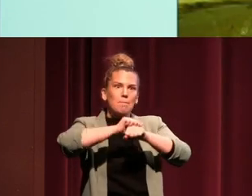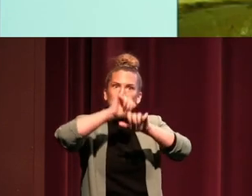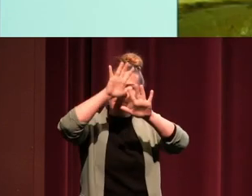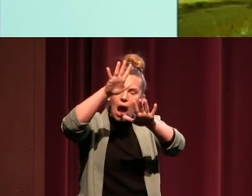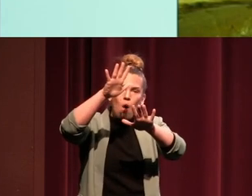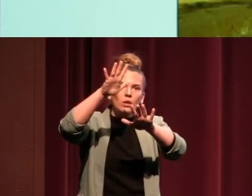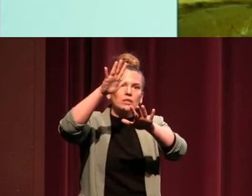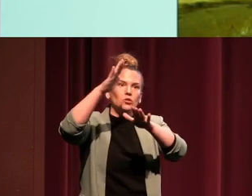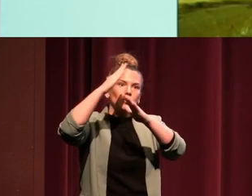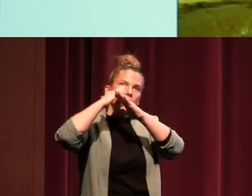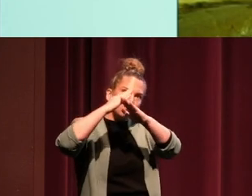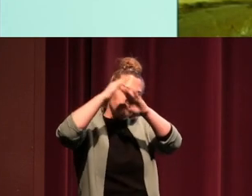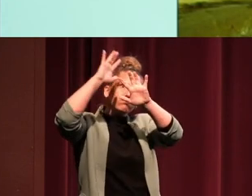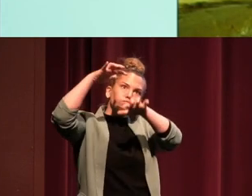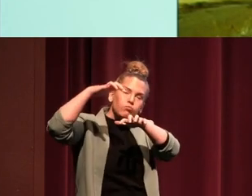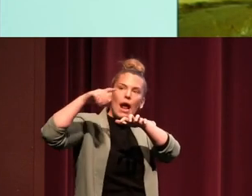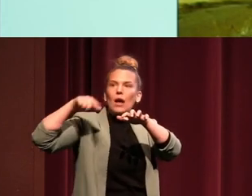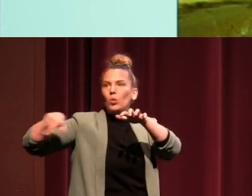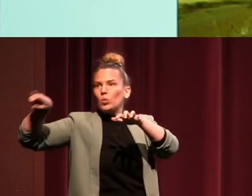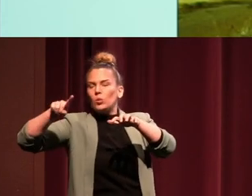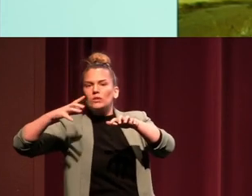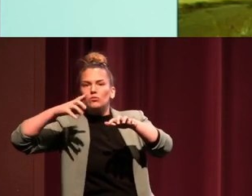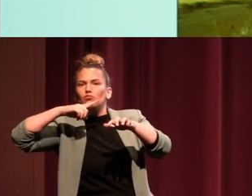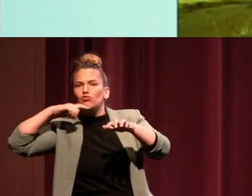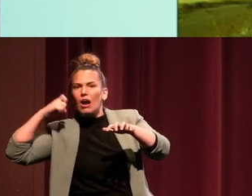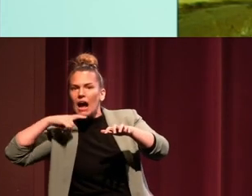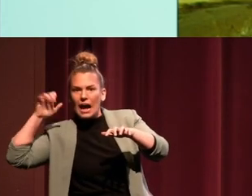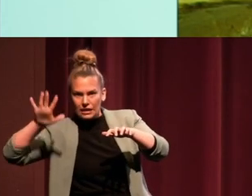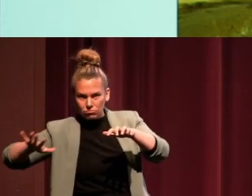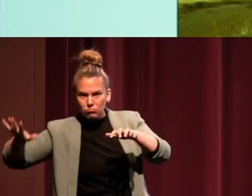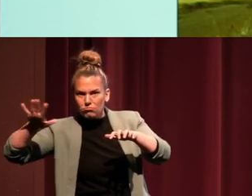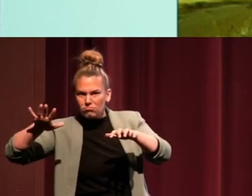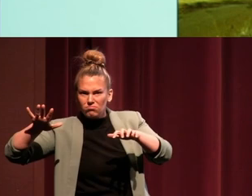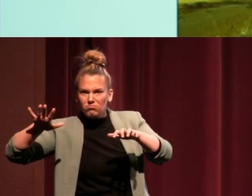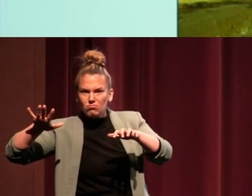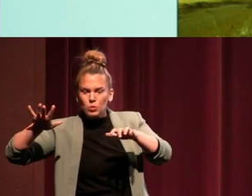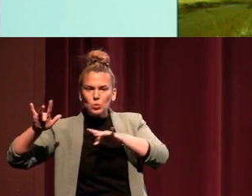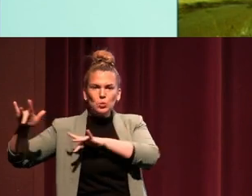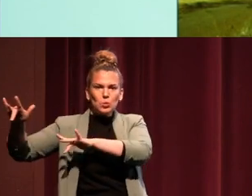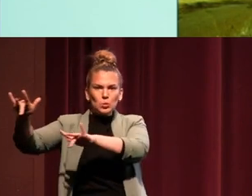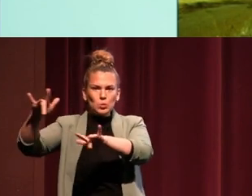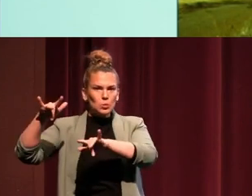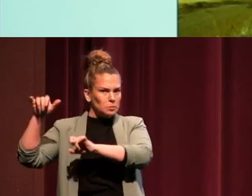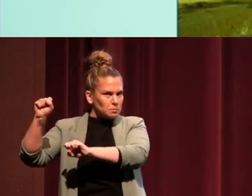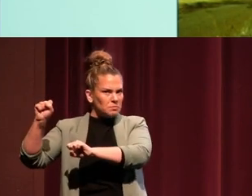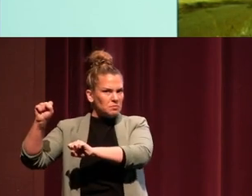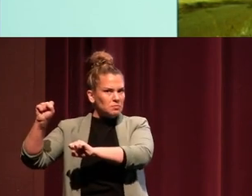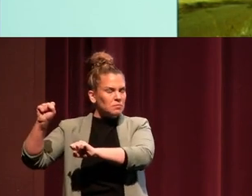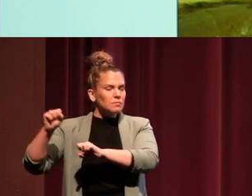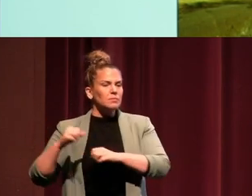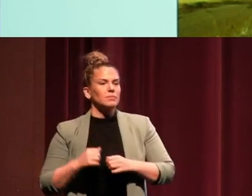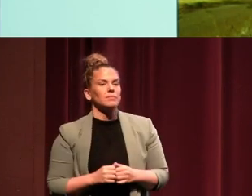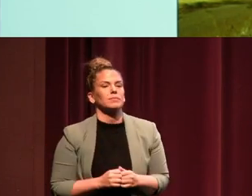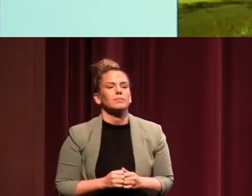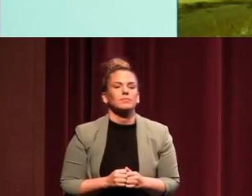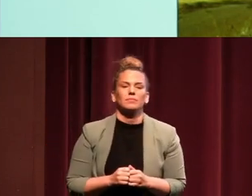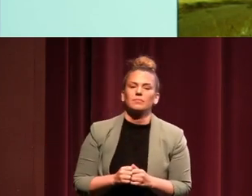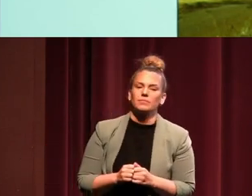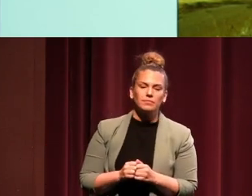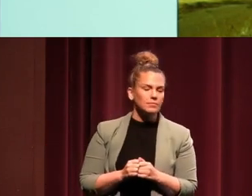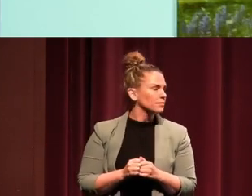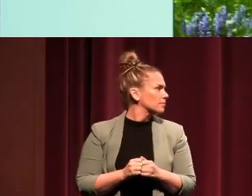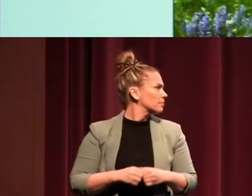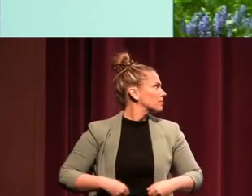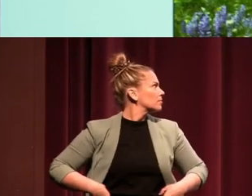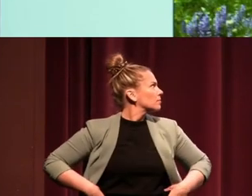east side of the state. So it's drier and sparer and can be kind of stark.